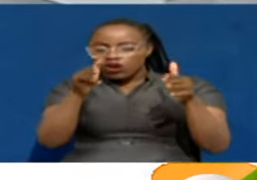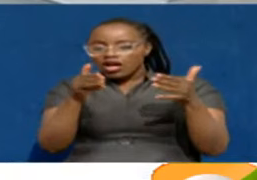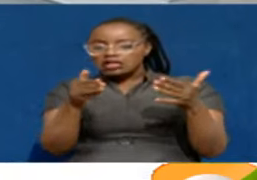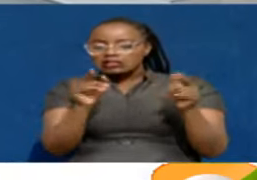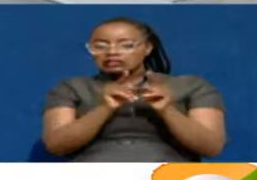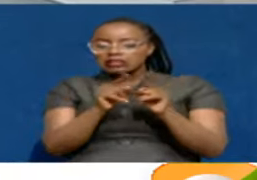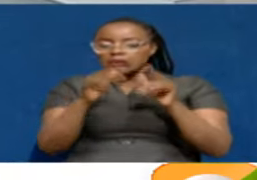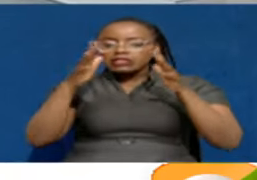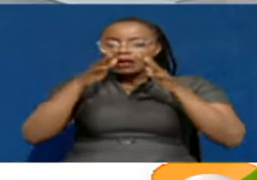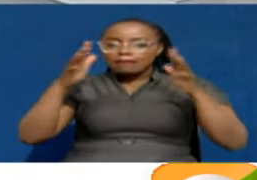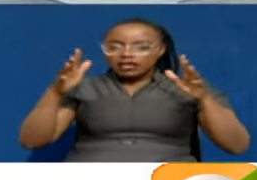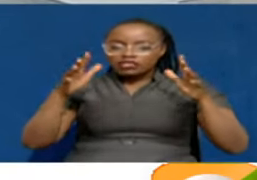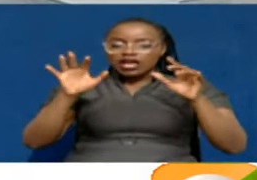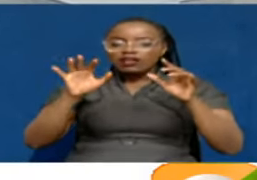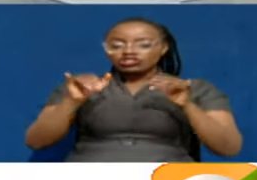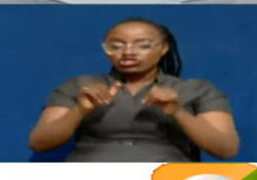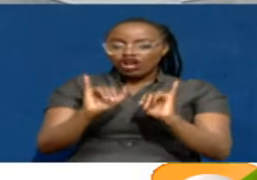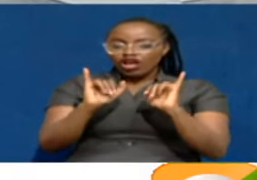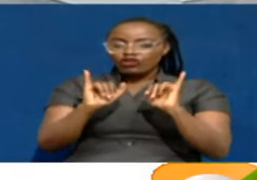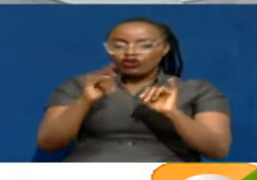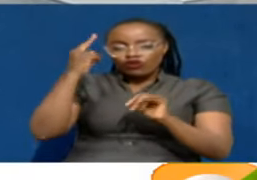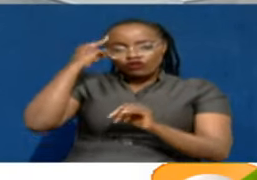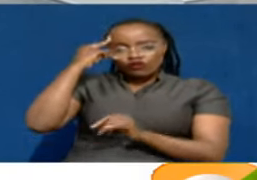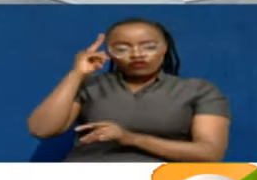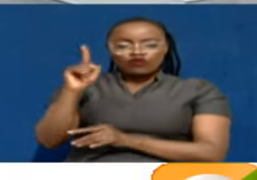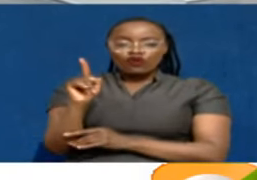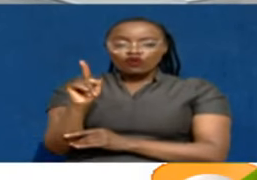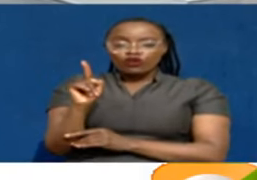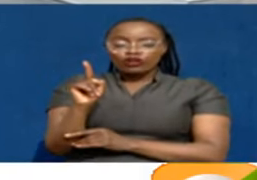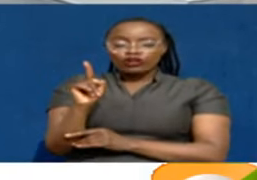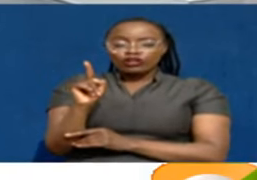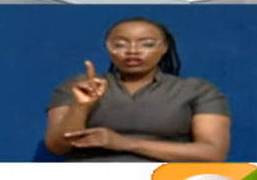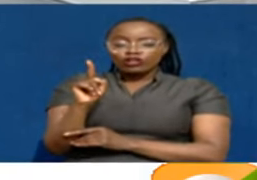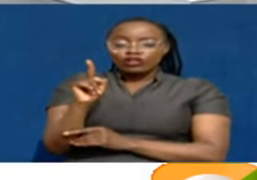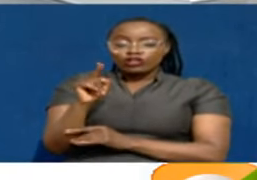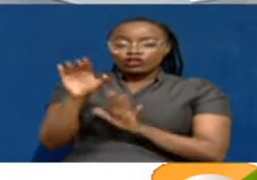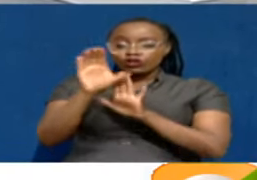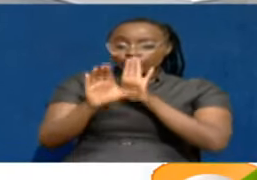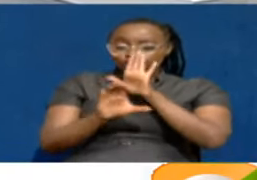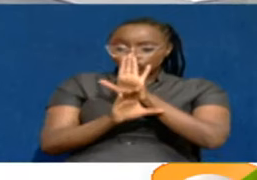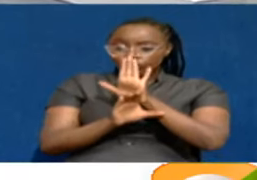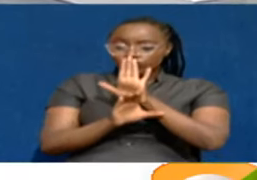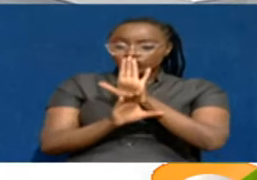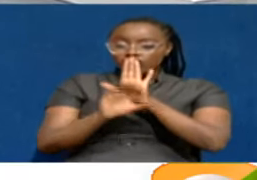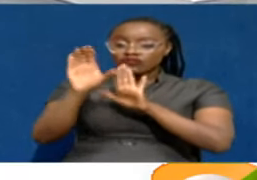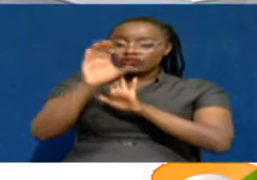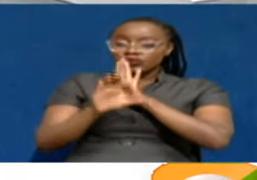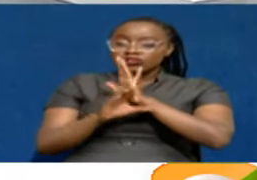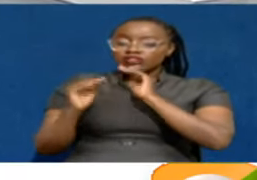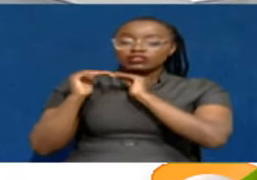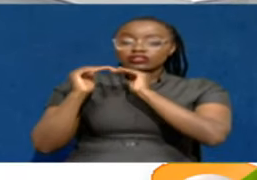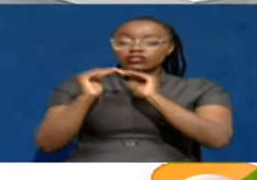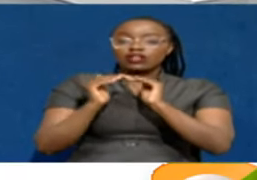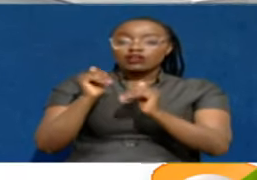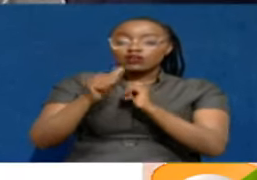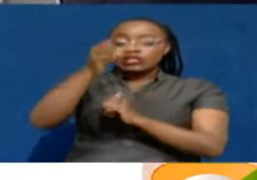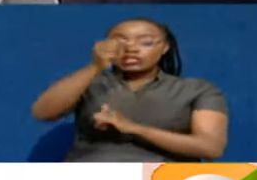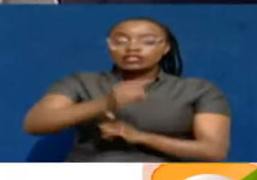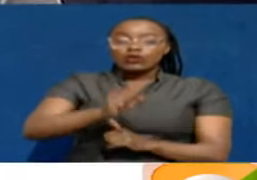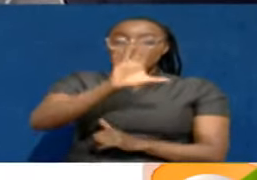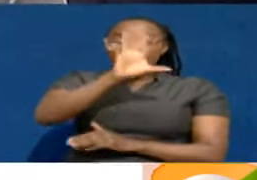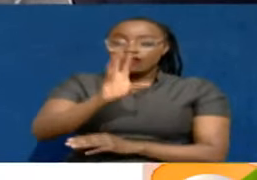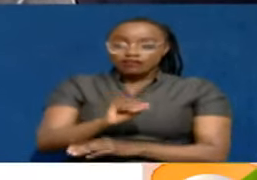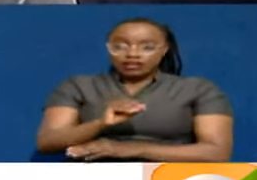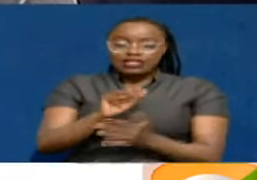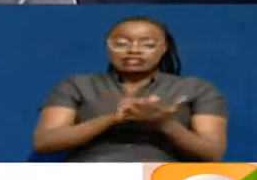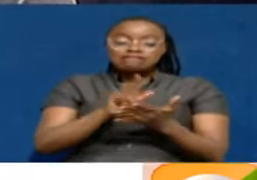a major test for the constitutional democracy that South Africa says it